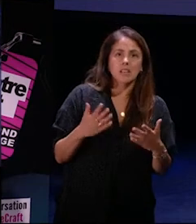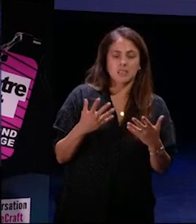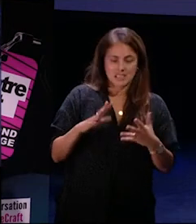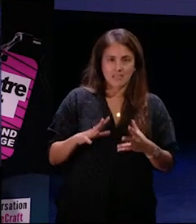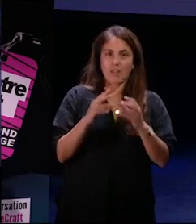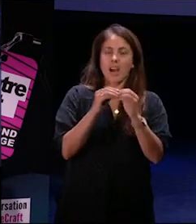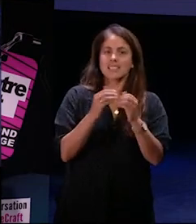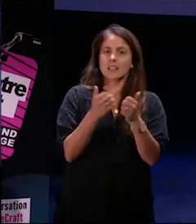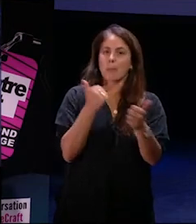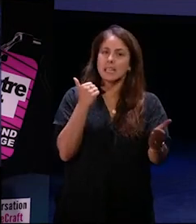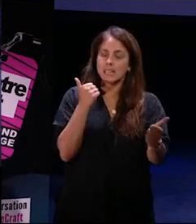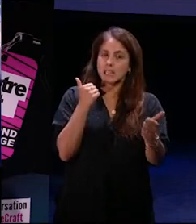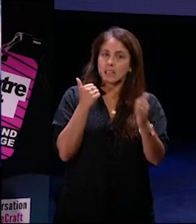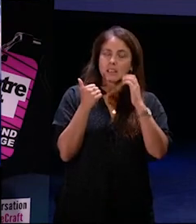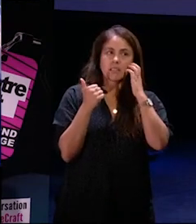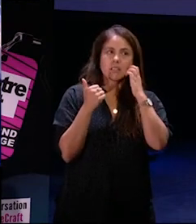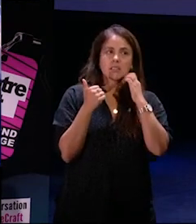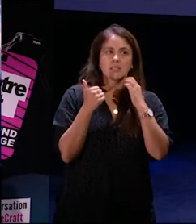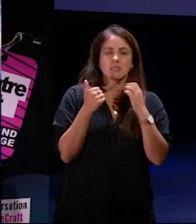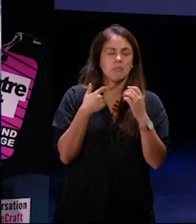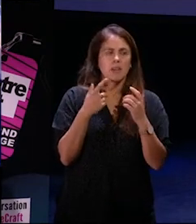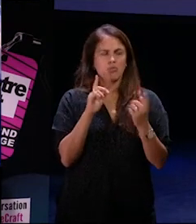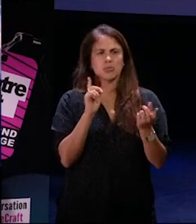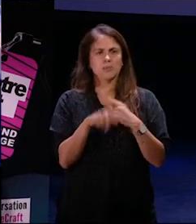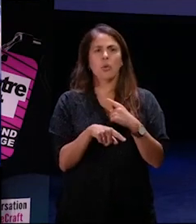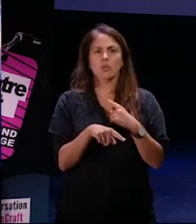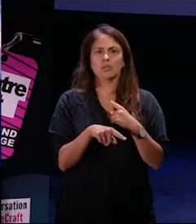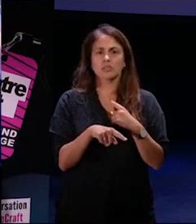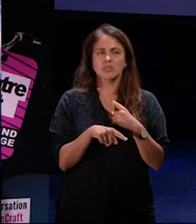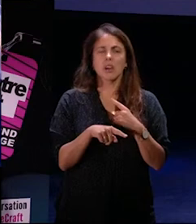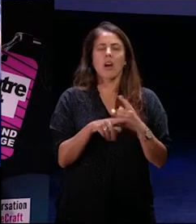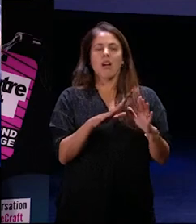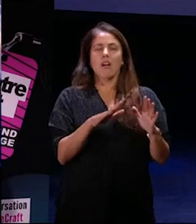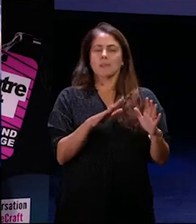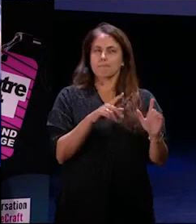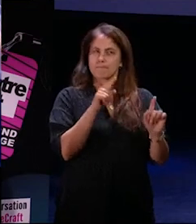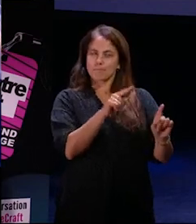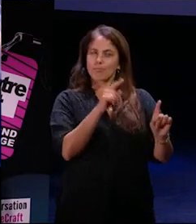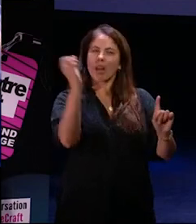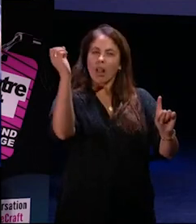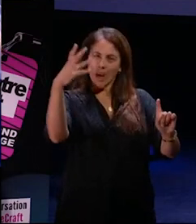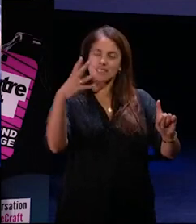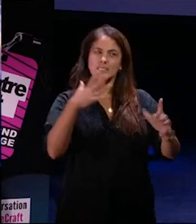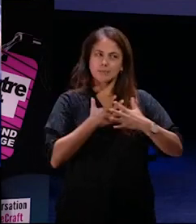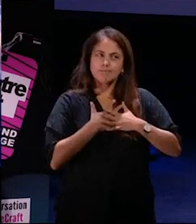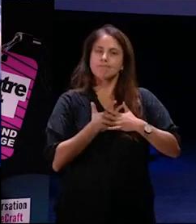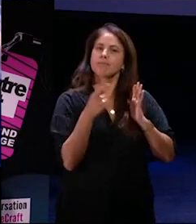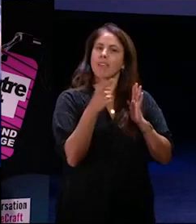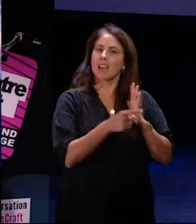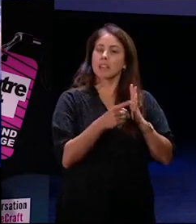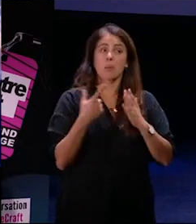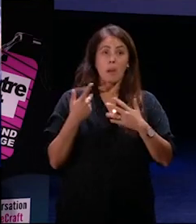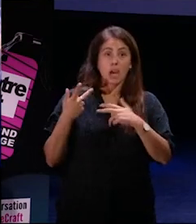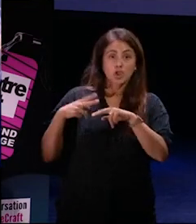devising companies. And in the end, my response was with light. But on that journey into that, I'd